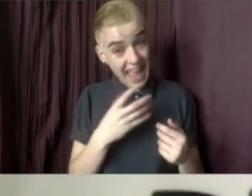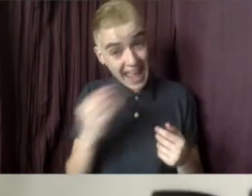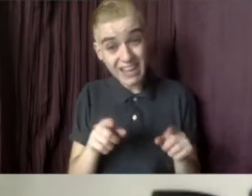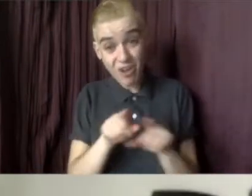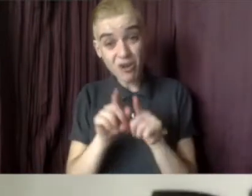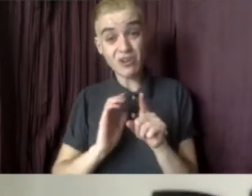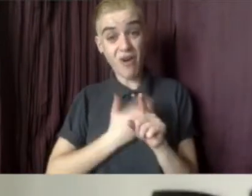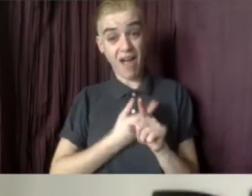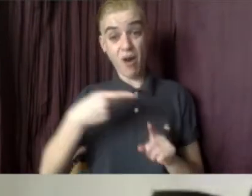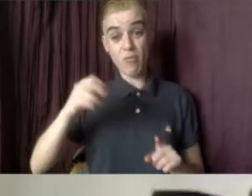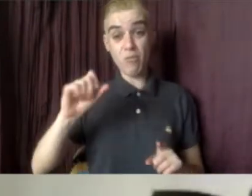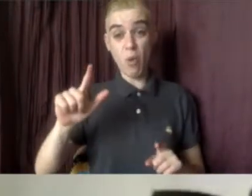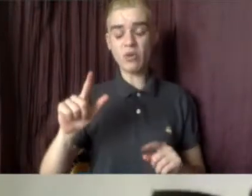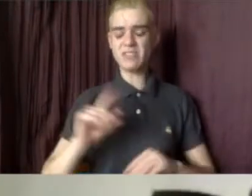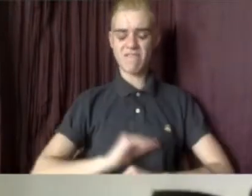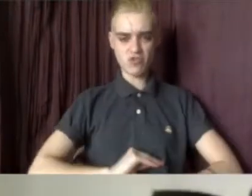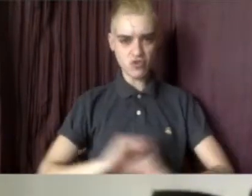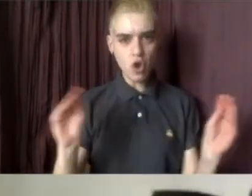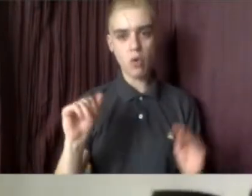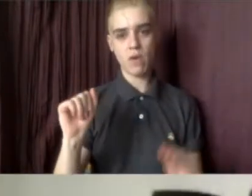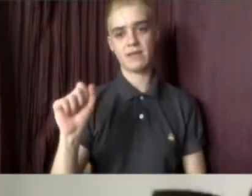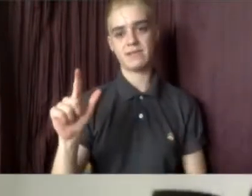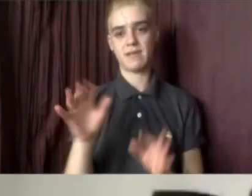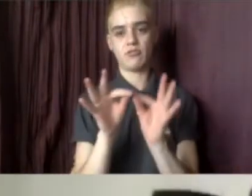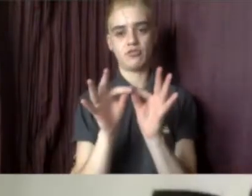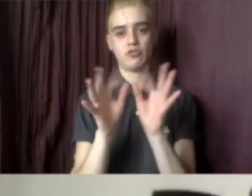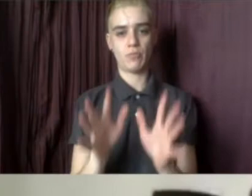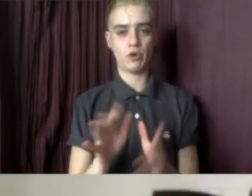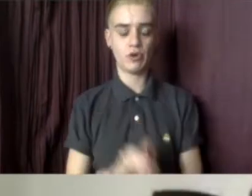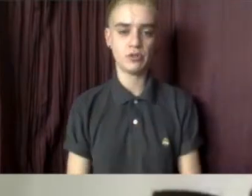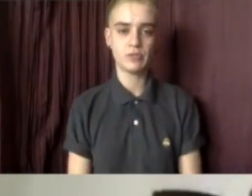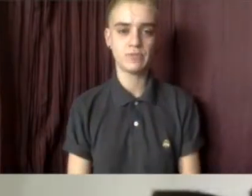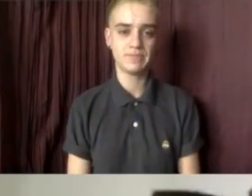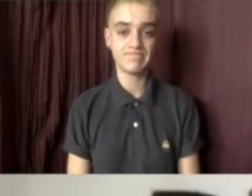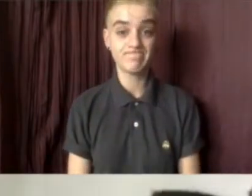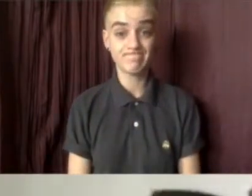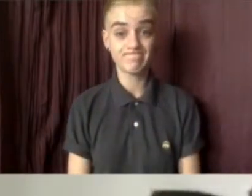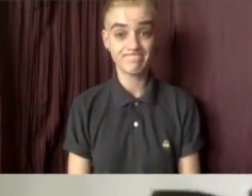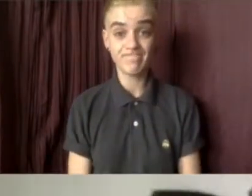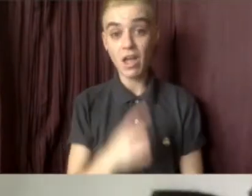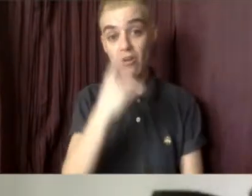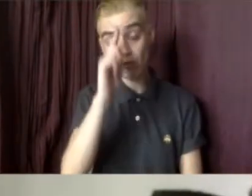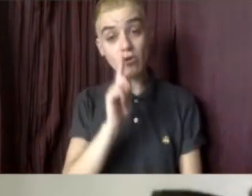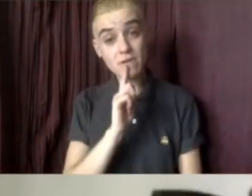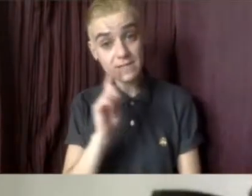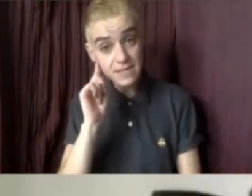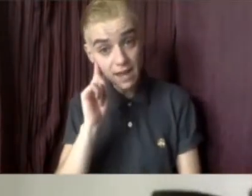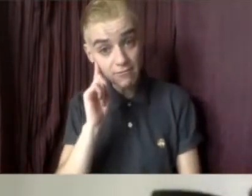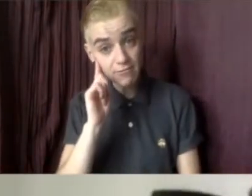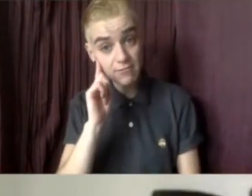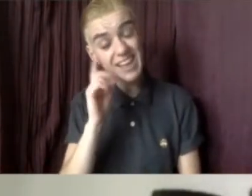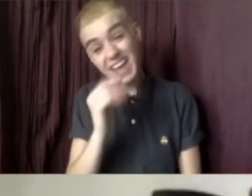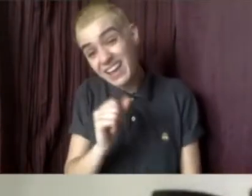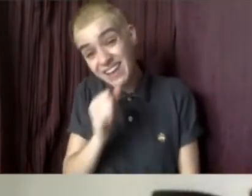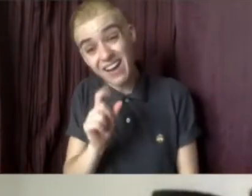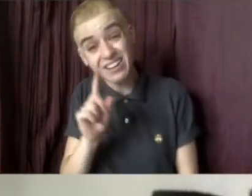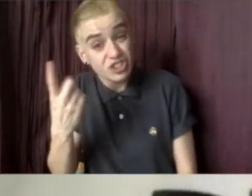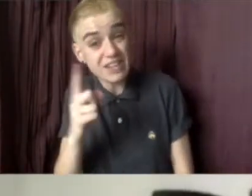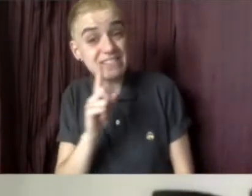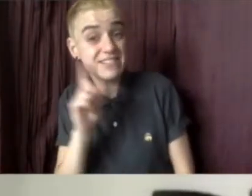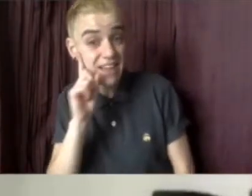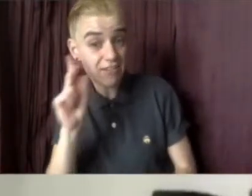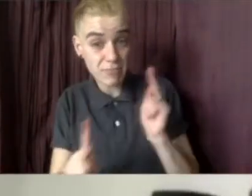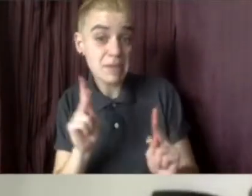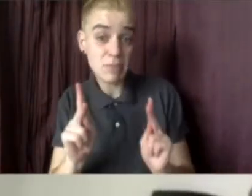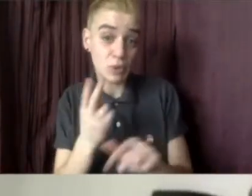as their form of communications because they either have a speech impediment or they speak slow, and so they use ASL. And so this is not afforded to